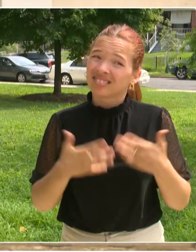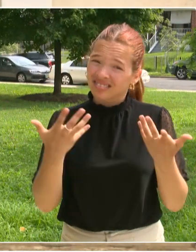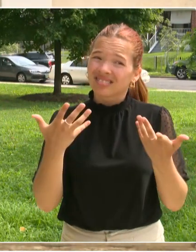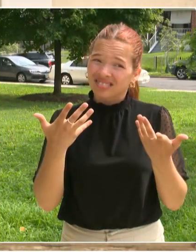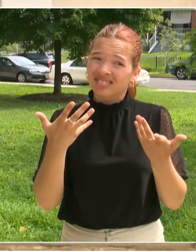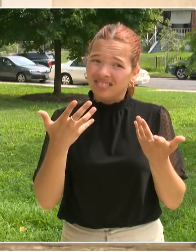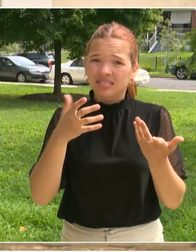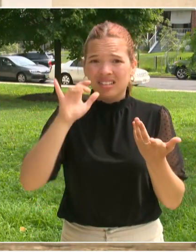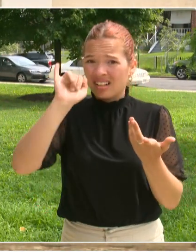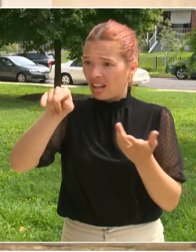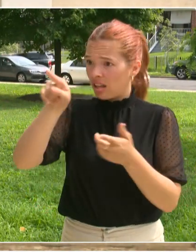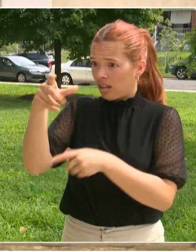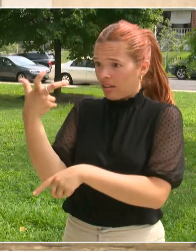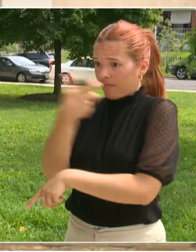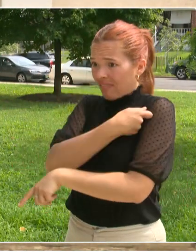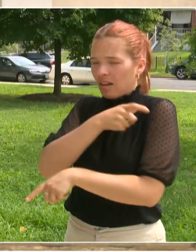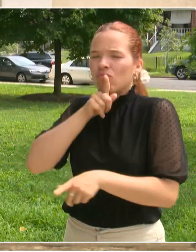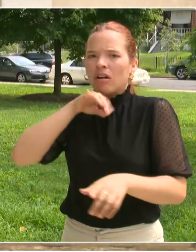just so that they can go to school.